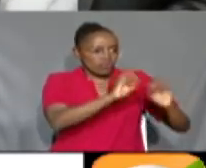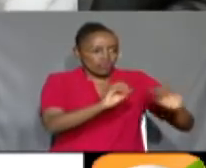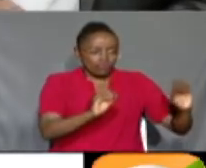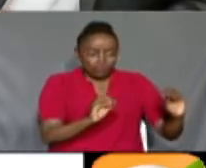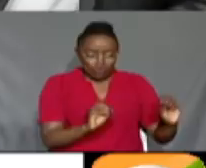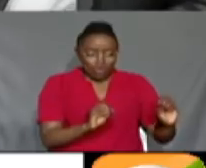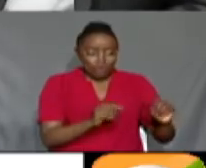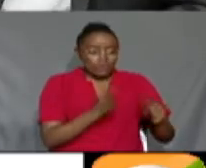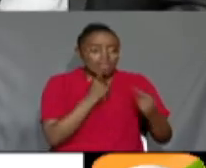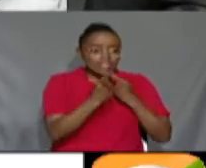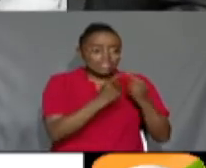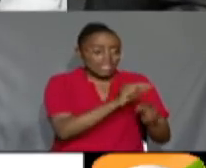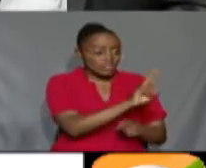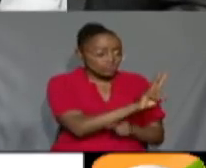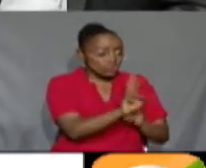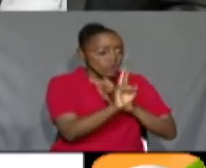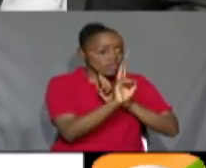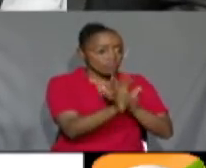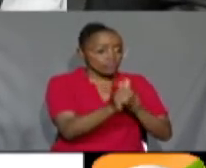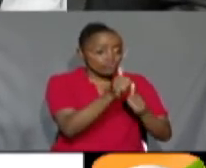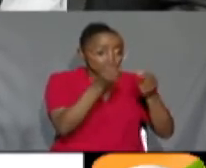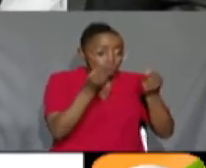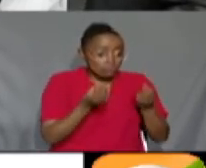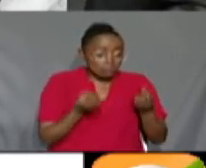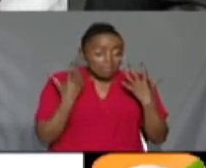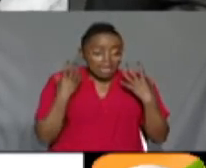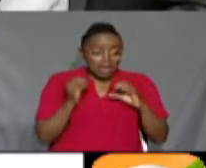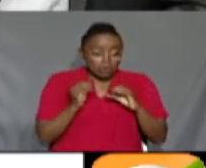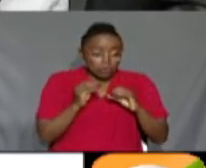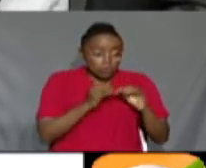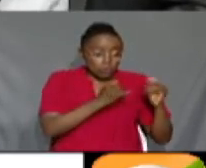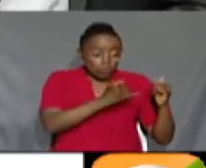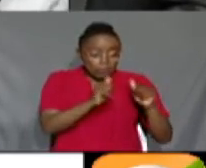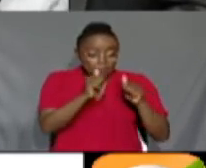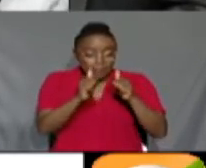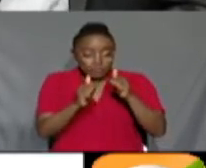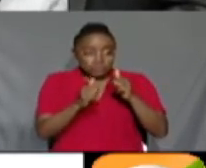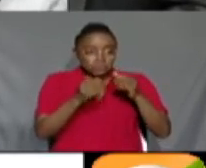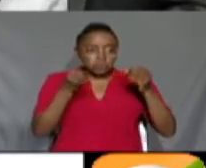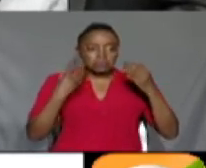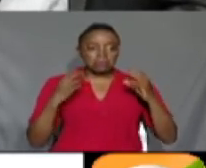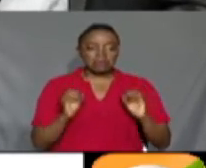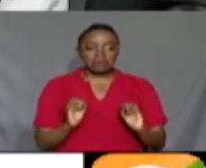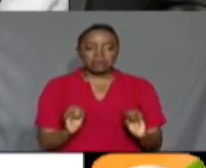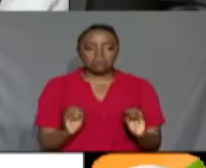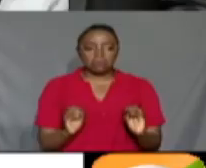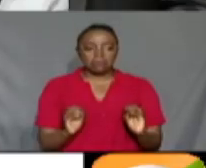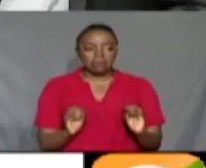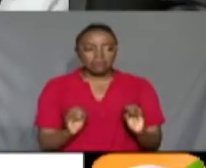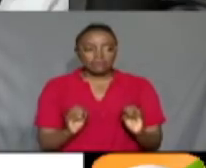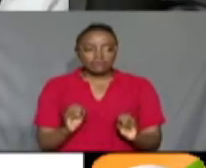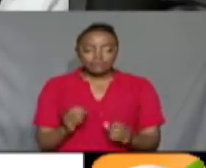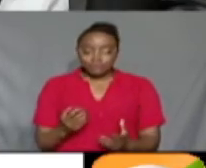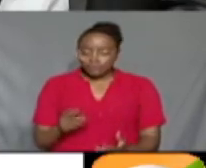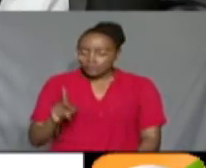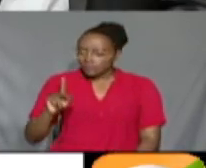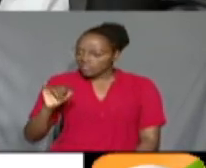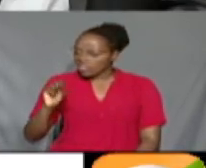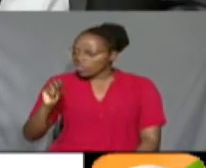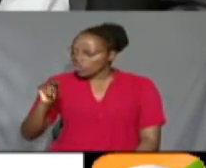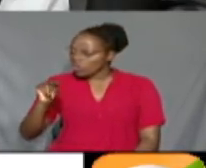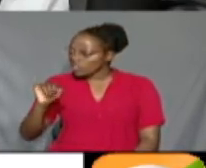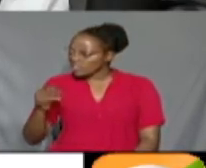where we are discussing two reports and we don't even know which one to implement. Just that clarify, is the fear. Honorable Kioni, which